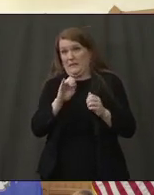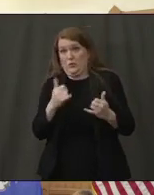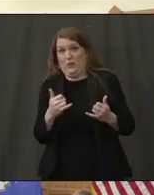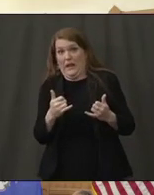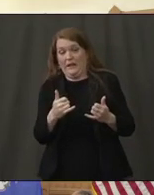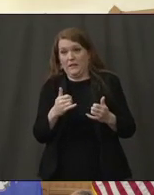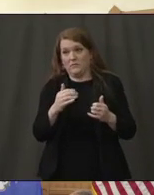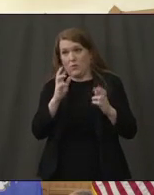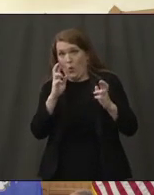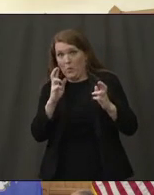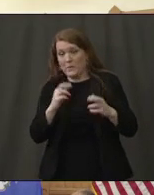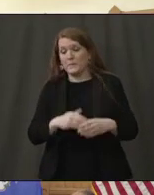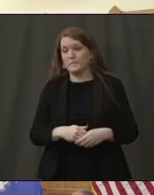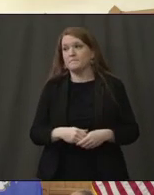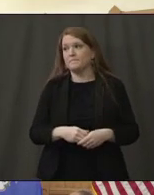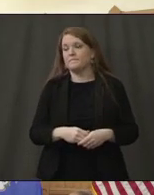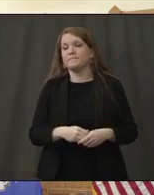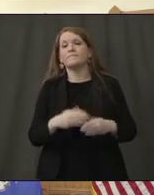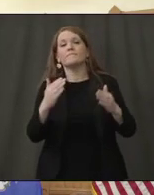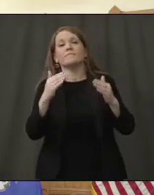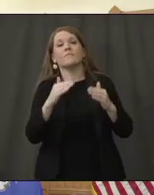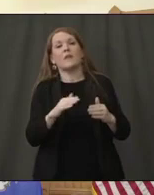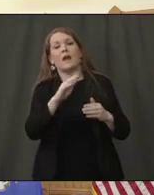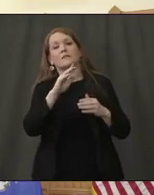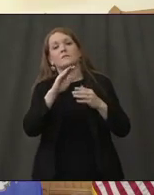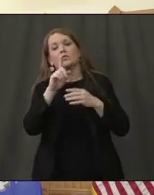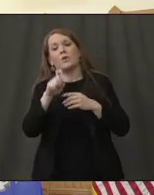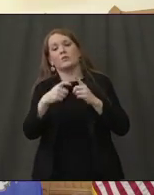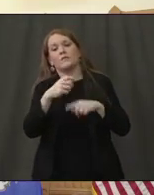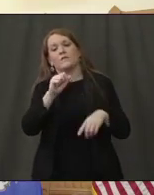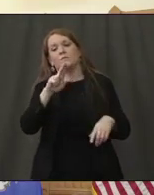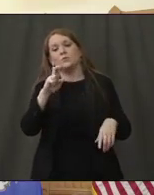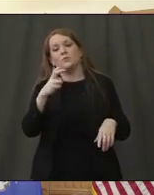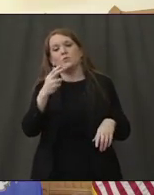Next question will come from Sue Haig with the Associated Press.